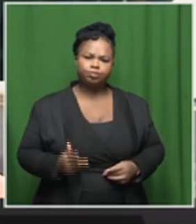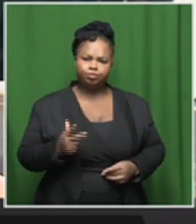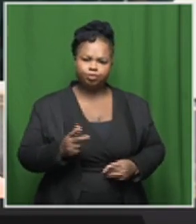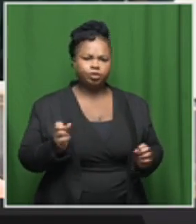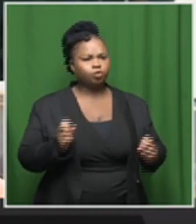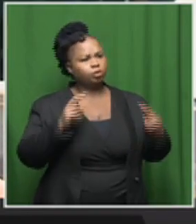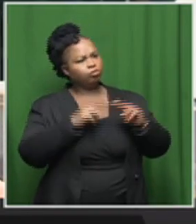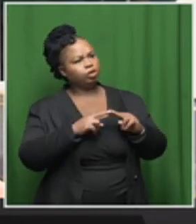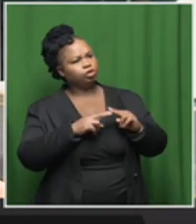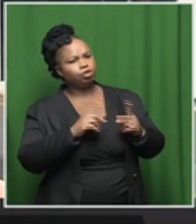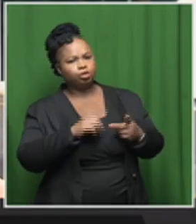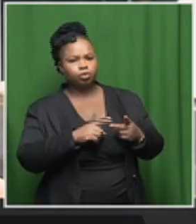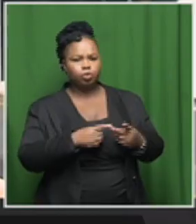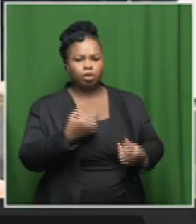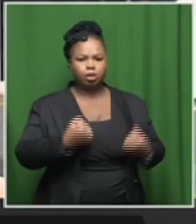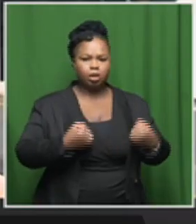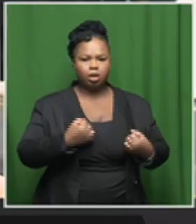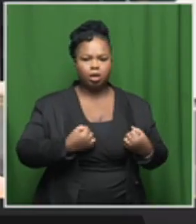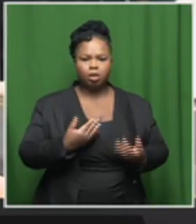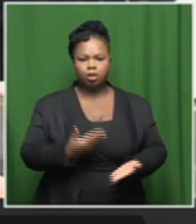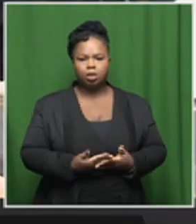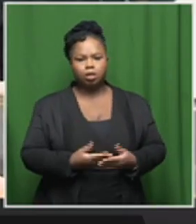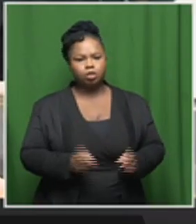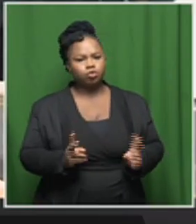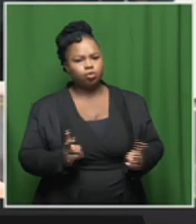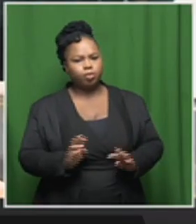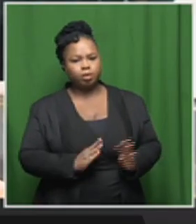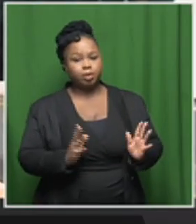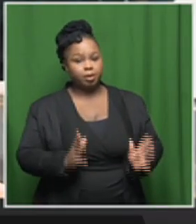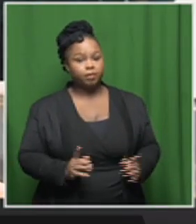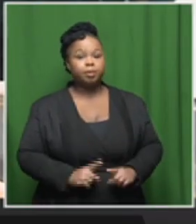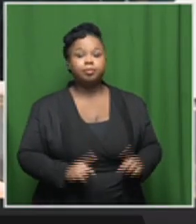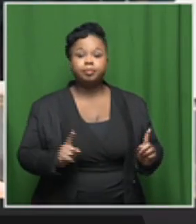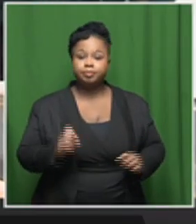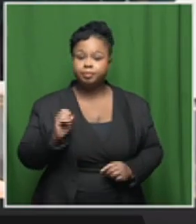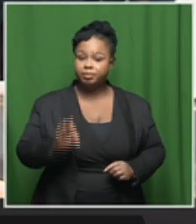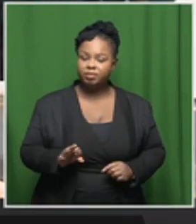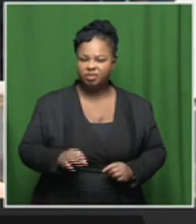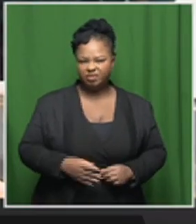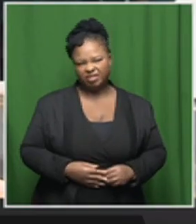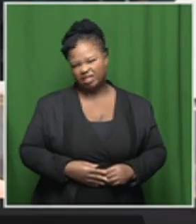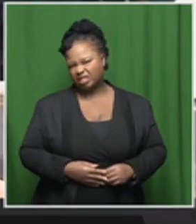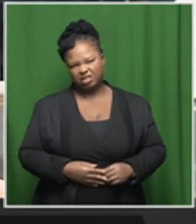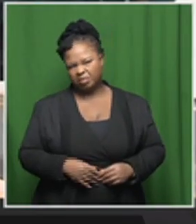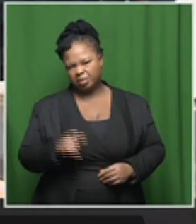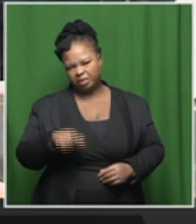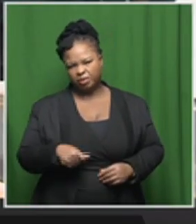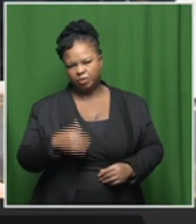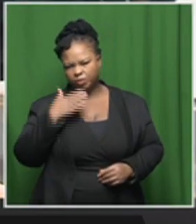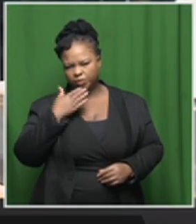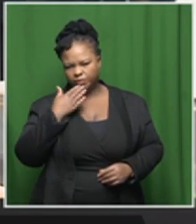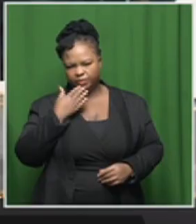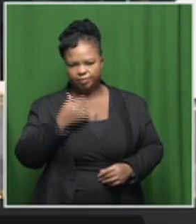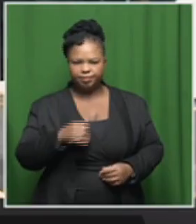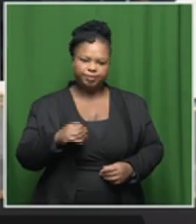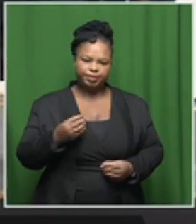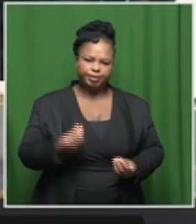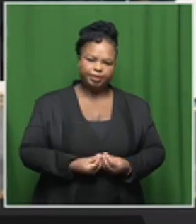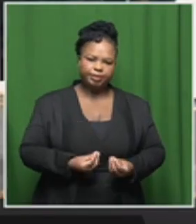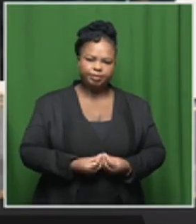bridge. It's normal for a car to go over. That is normal behavior. But when you have abnormal behavior, like someone driving a pick into the ground or driving